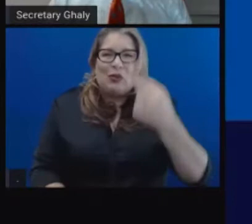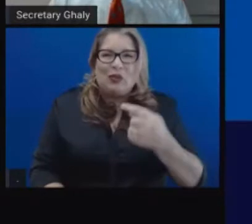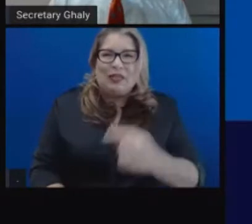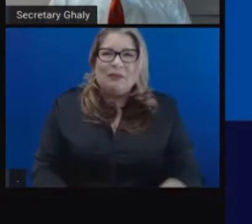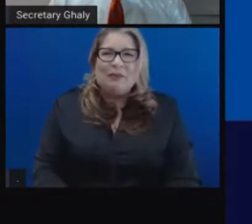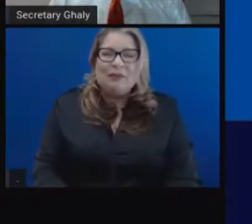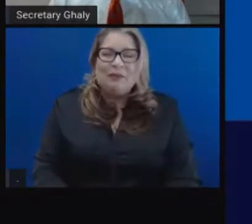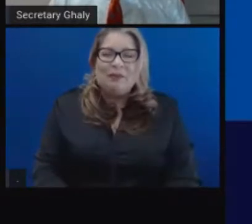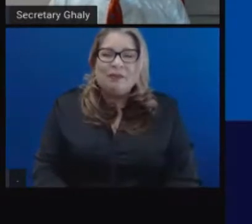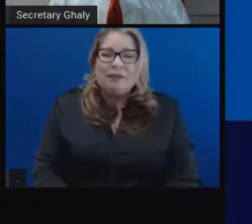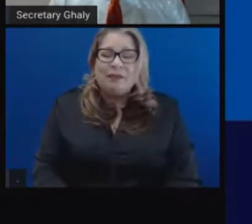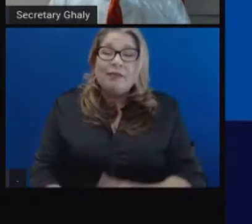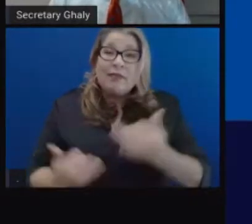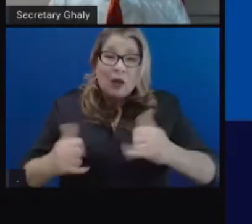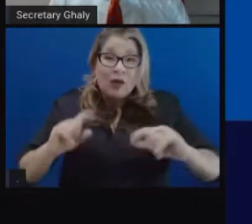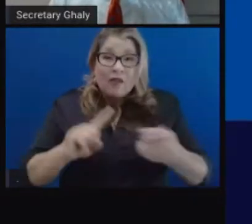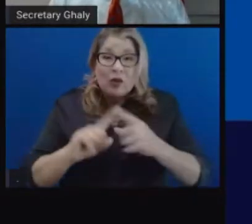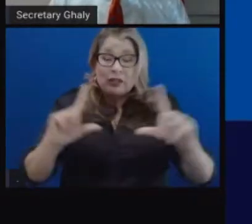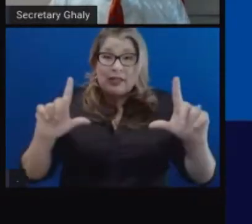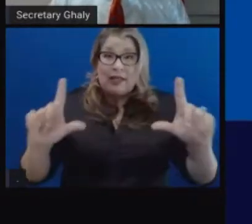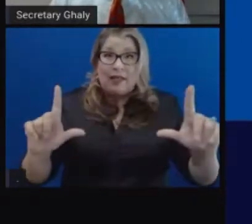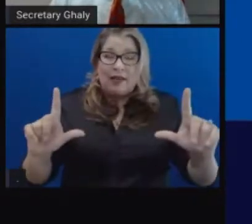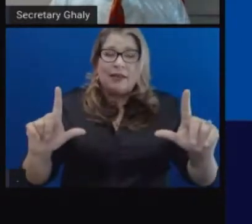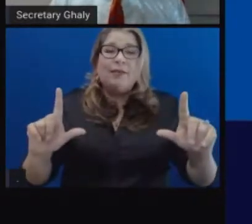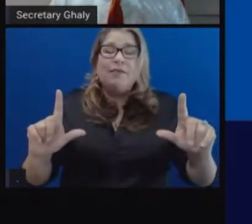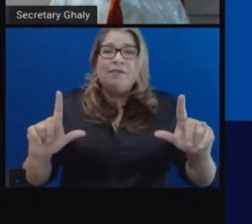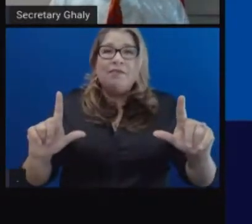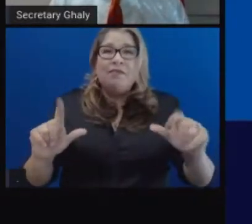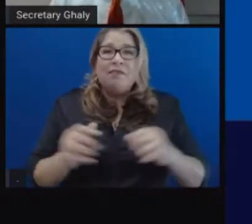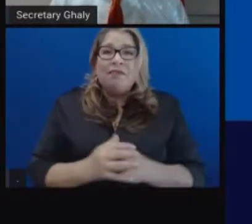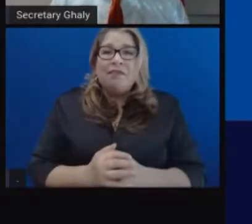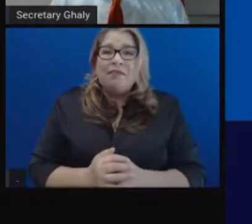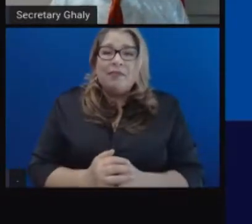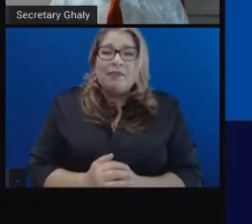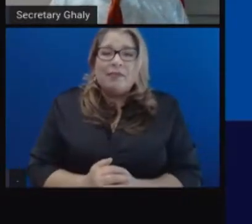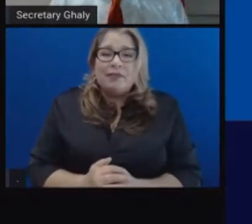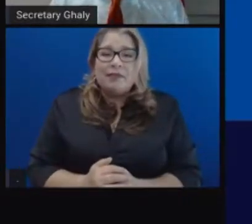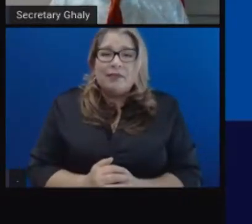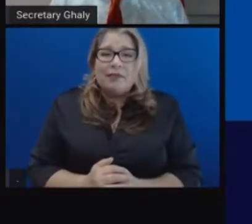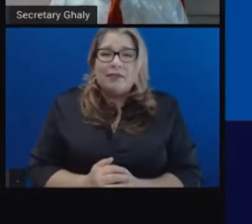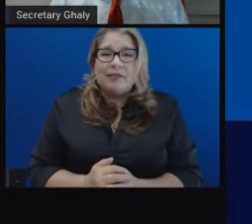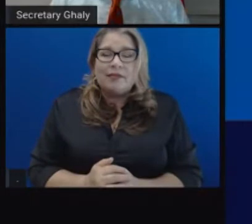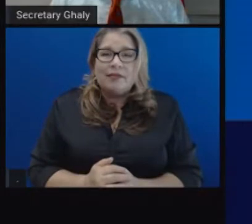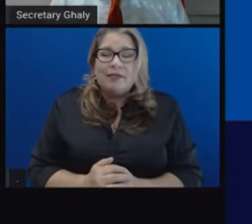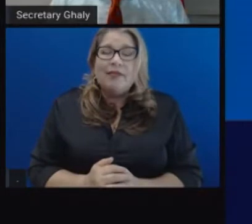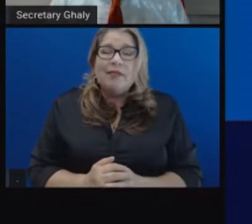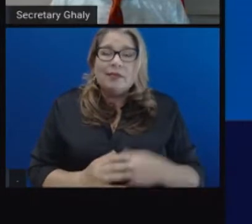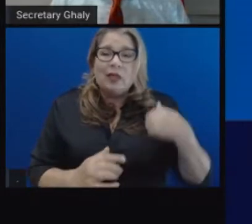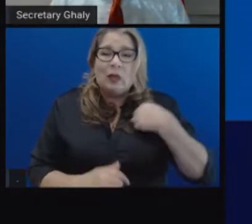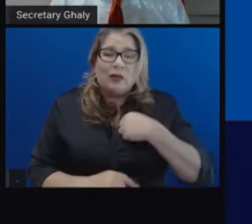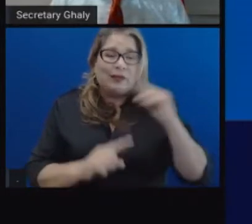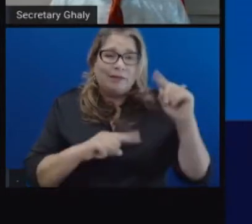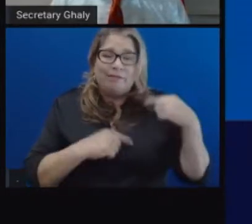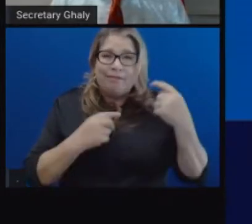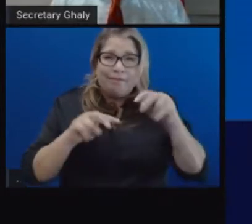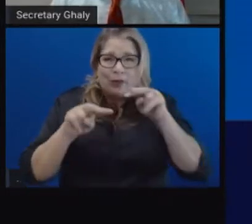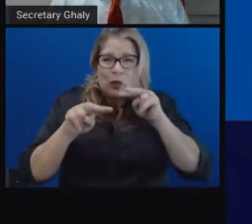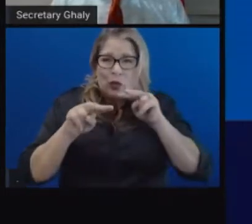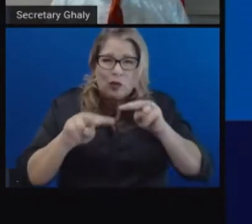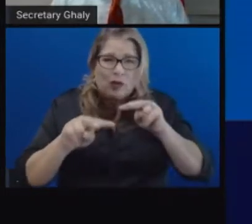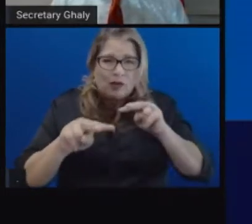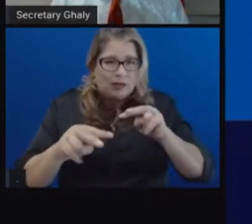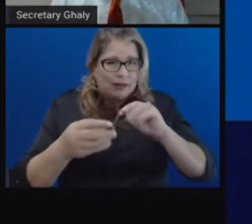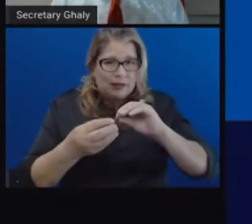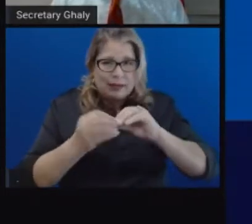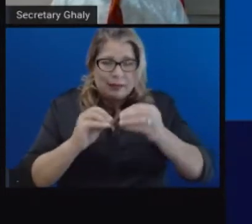So we've been talking through, and of course, there's been tracking our cases closely. We've had